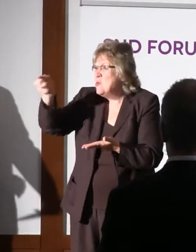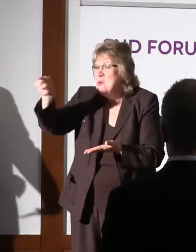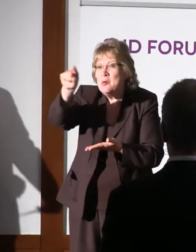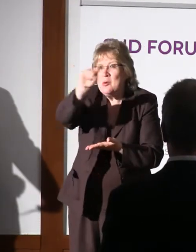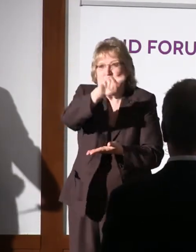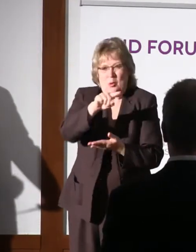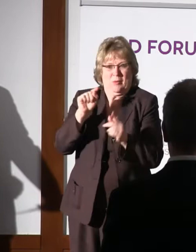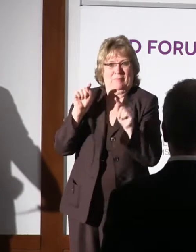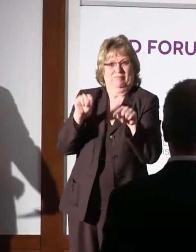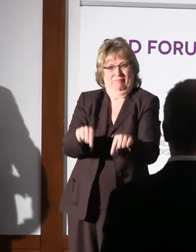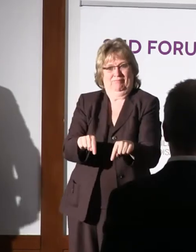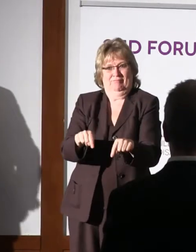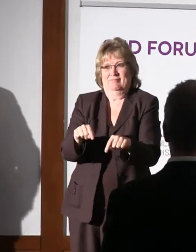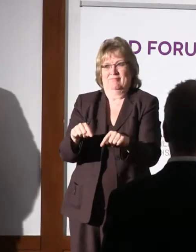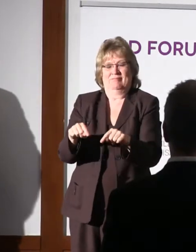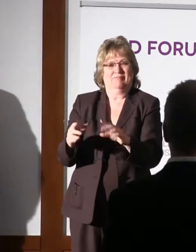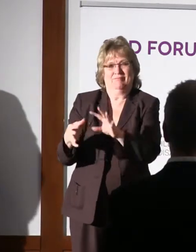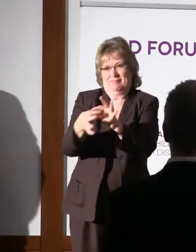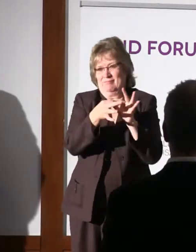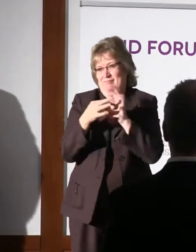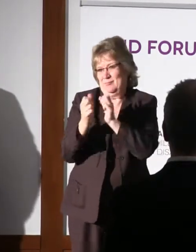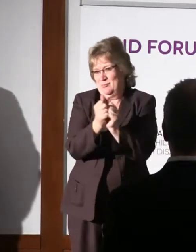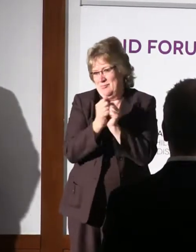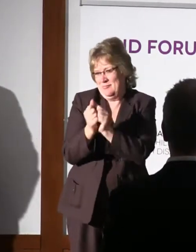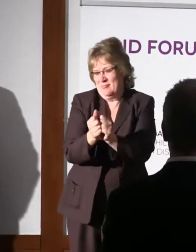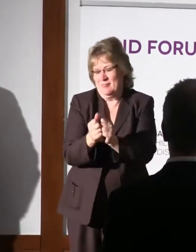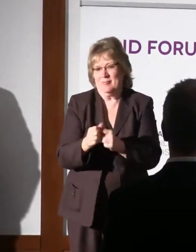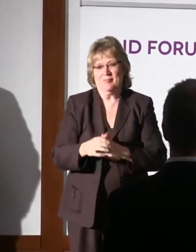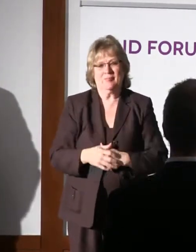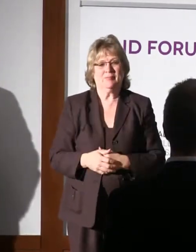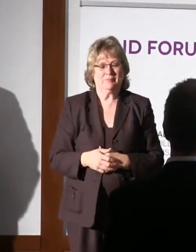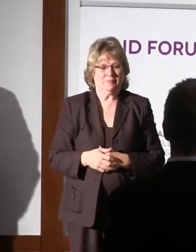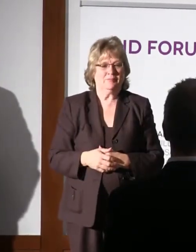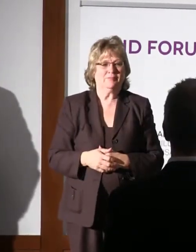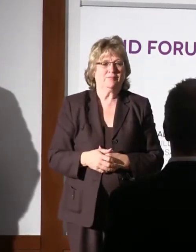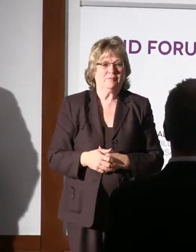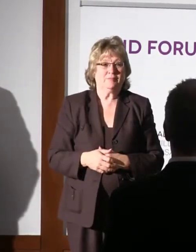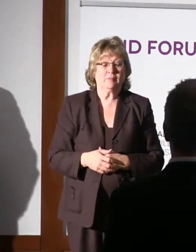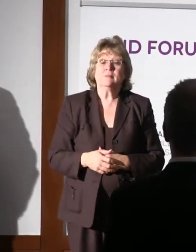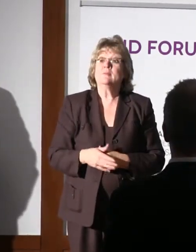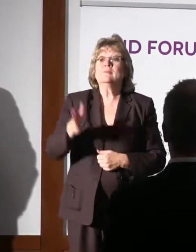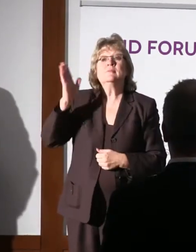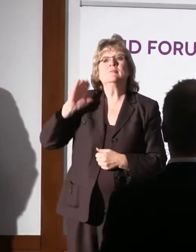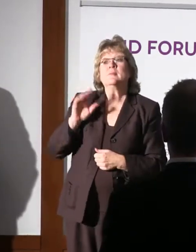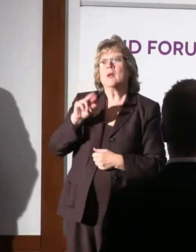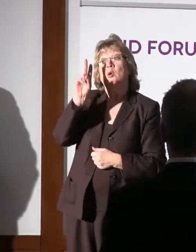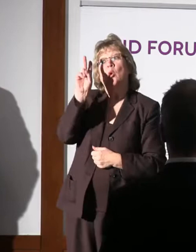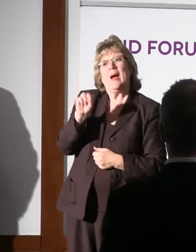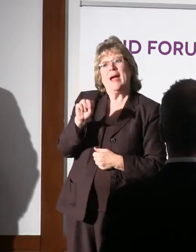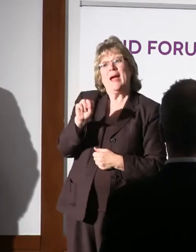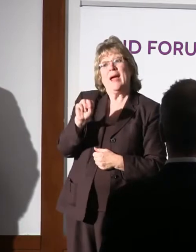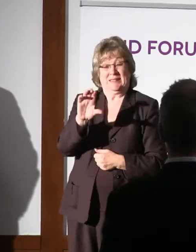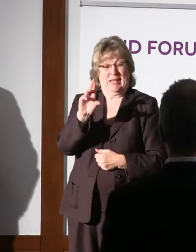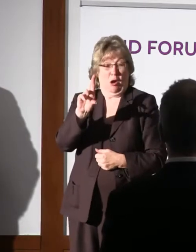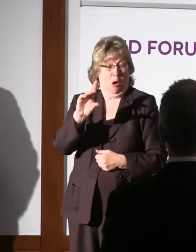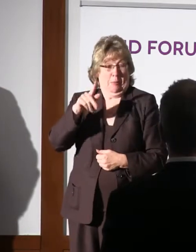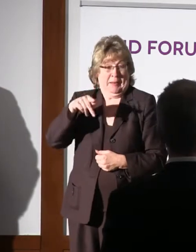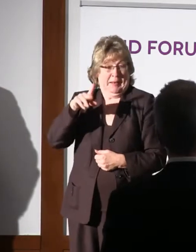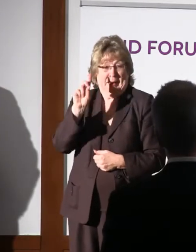Right? At that time, the UNPRPD was a little more than an